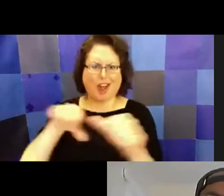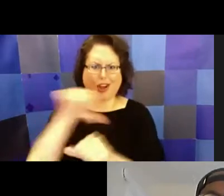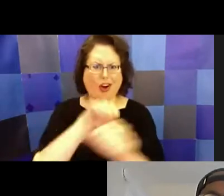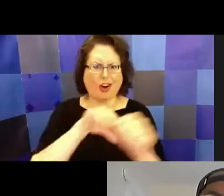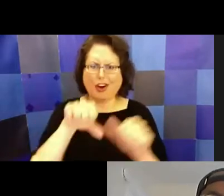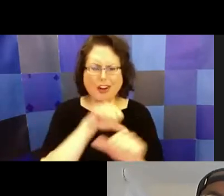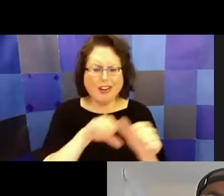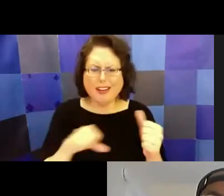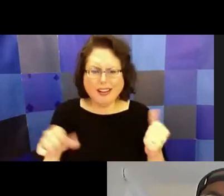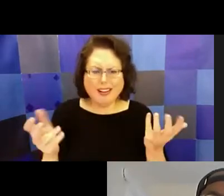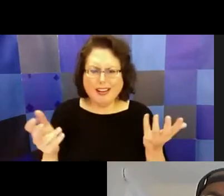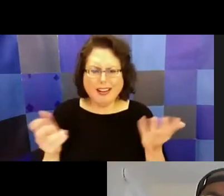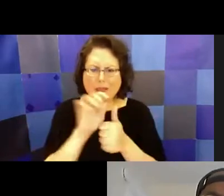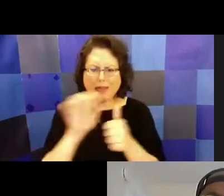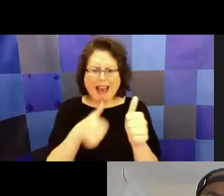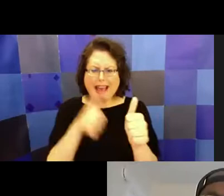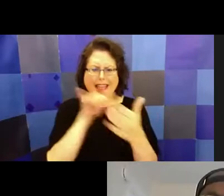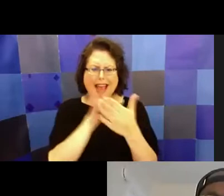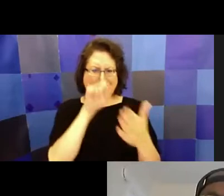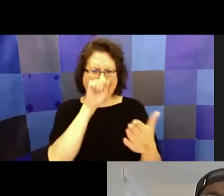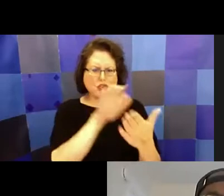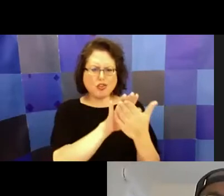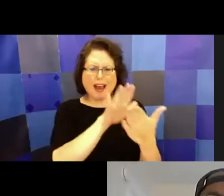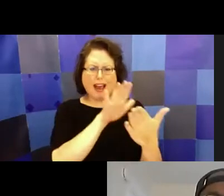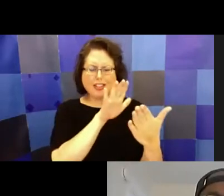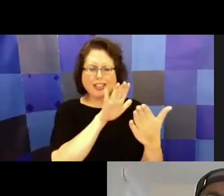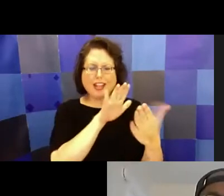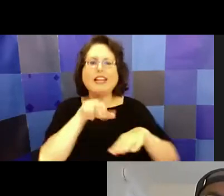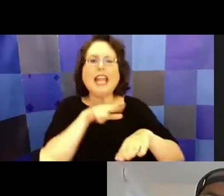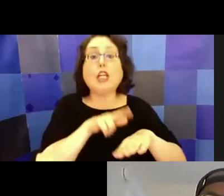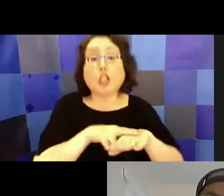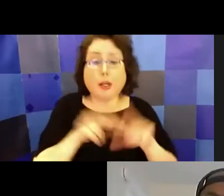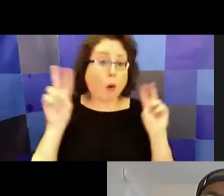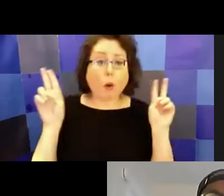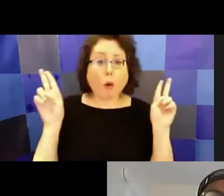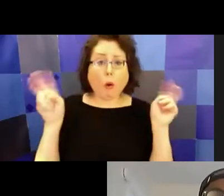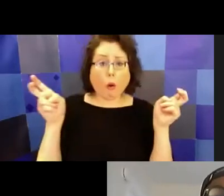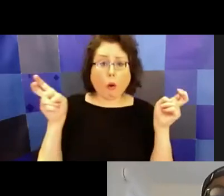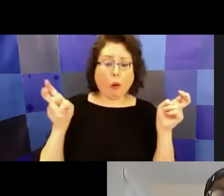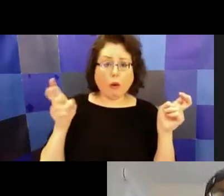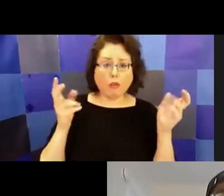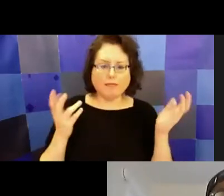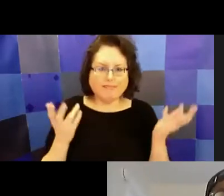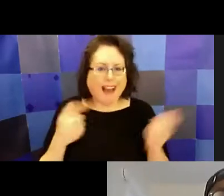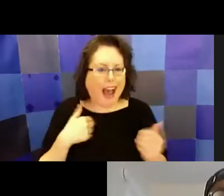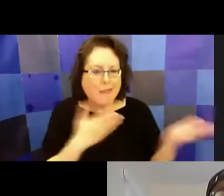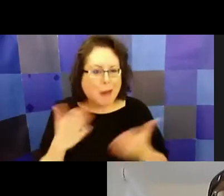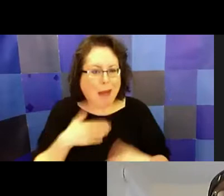behind this abstraction of the nation. You know, I took my daughter to